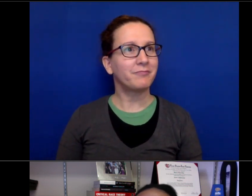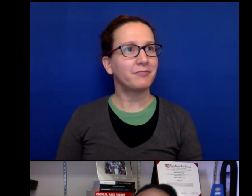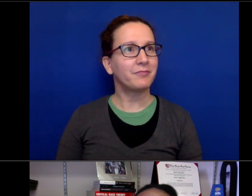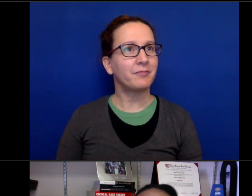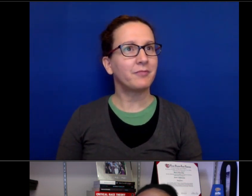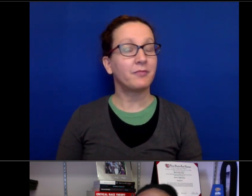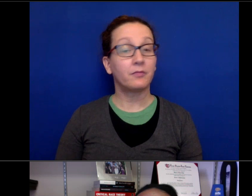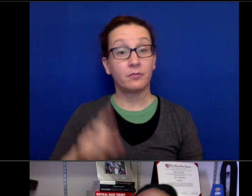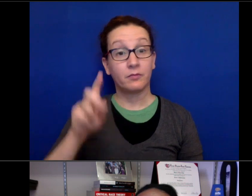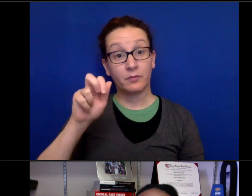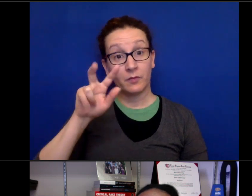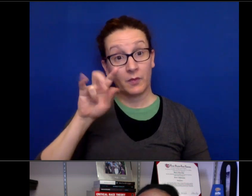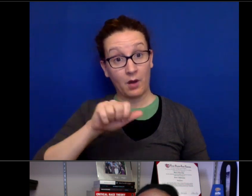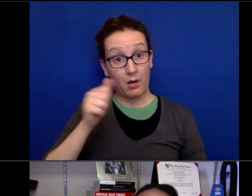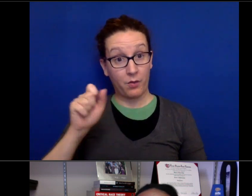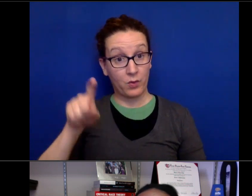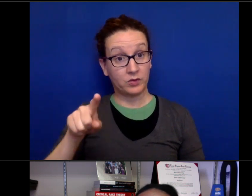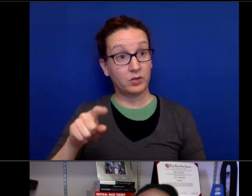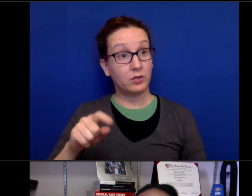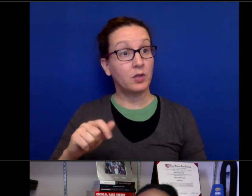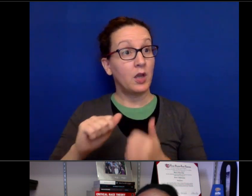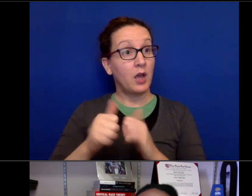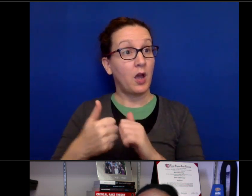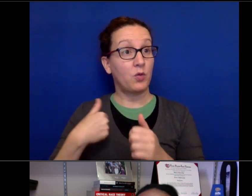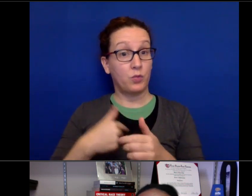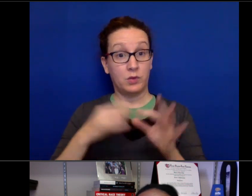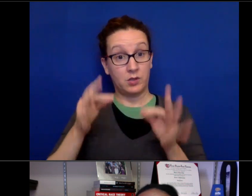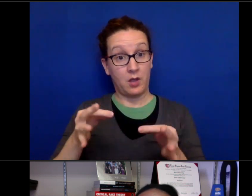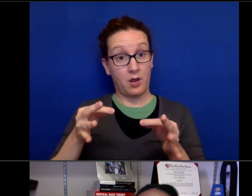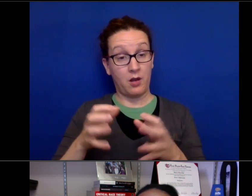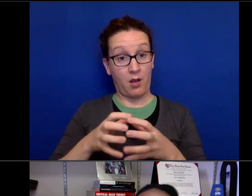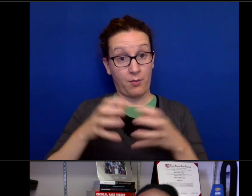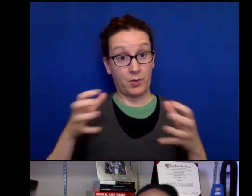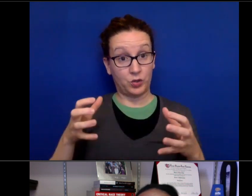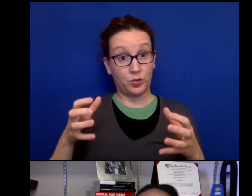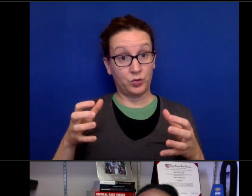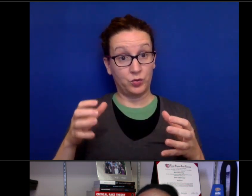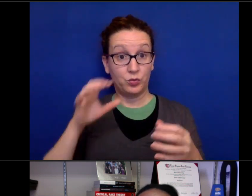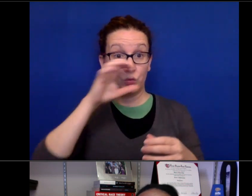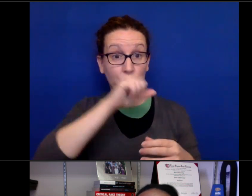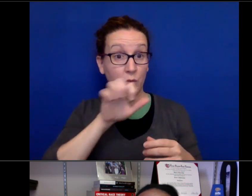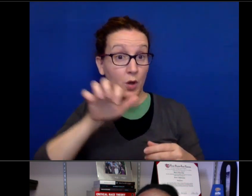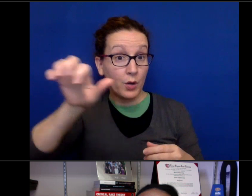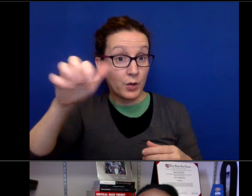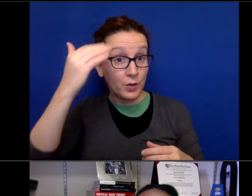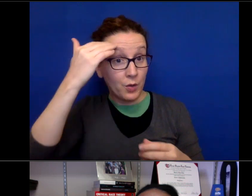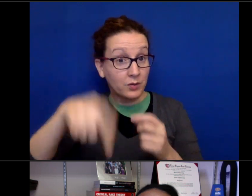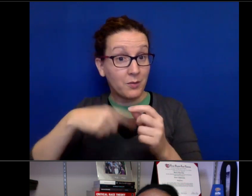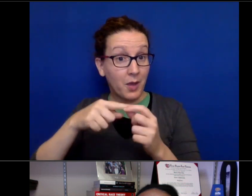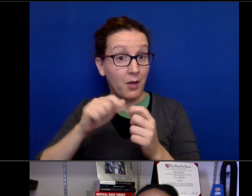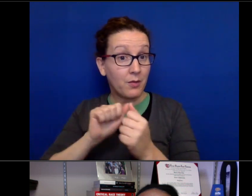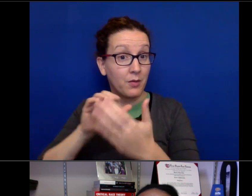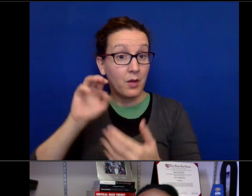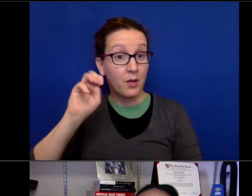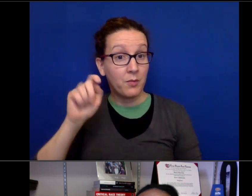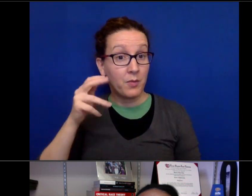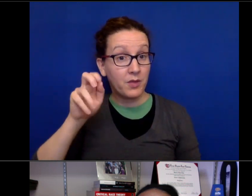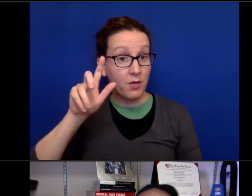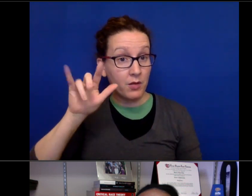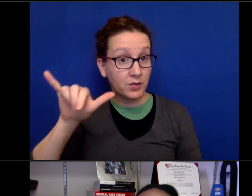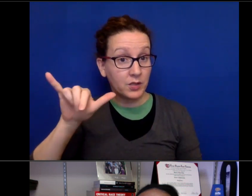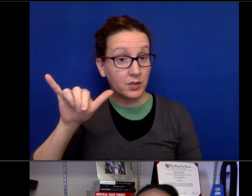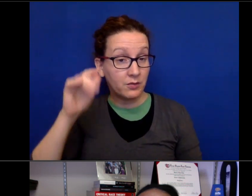Okay, here's another question. How do we decide how much to assume the audience knows about methodology, theory, etc.? This